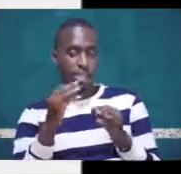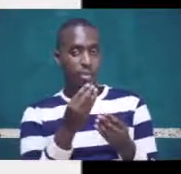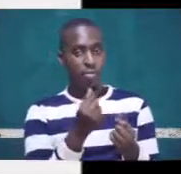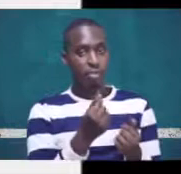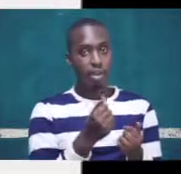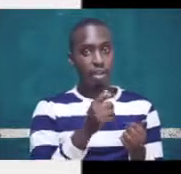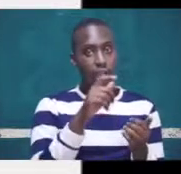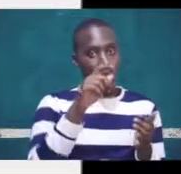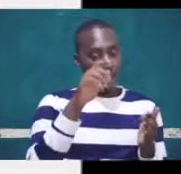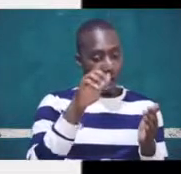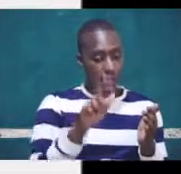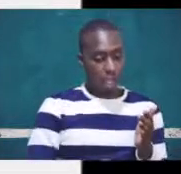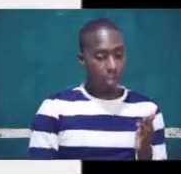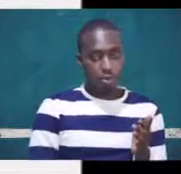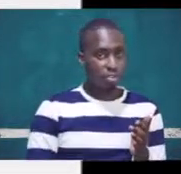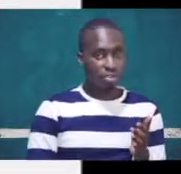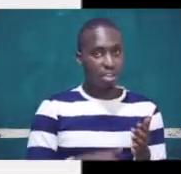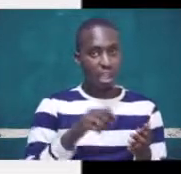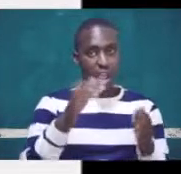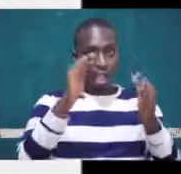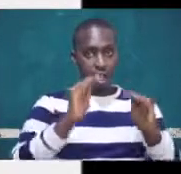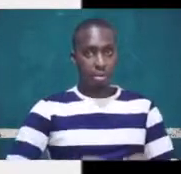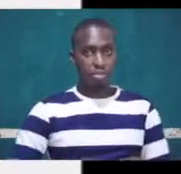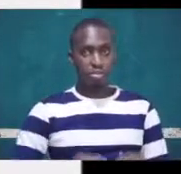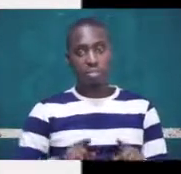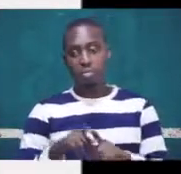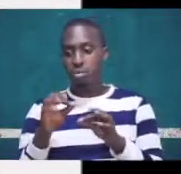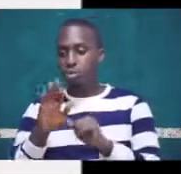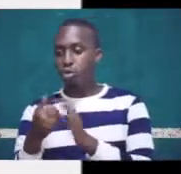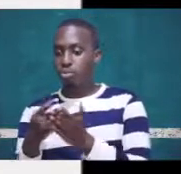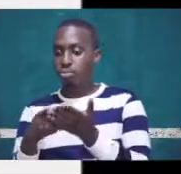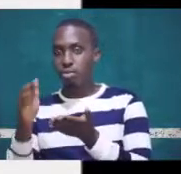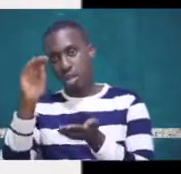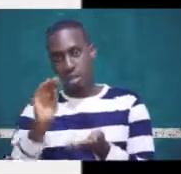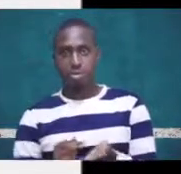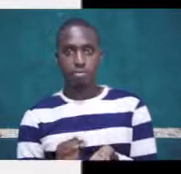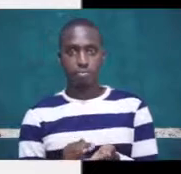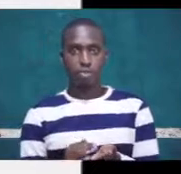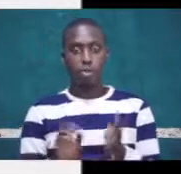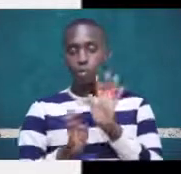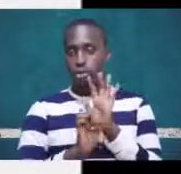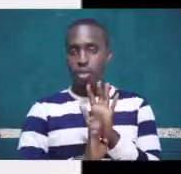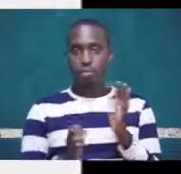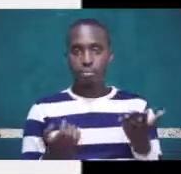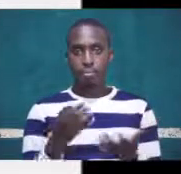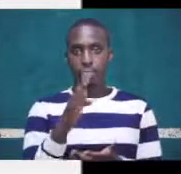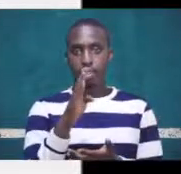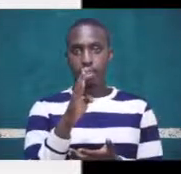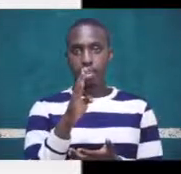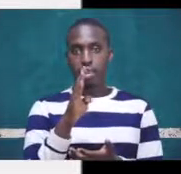falls, quantity demanded falls. Quantity demanded falls. So we have examples of Giffen goods like